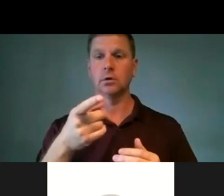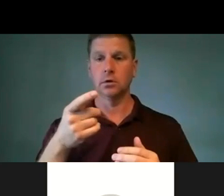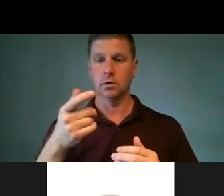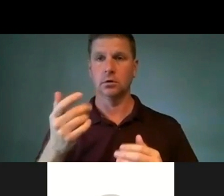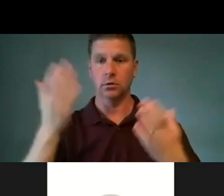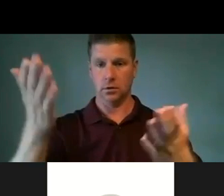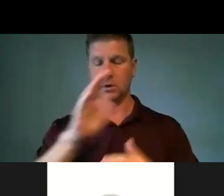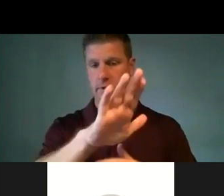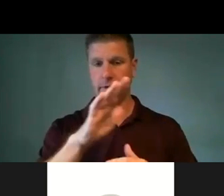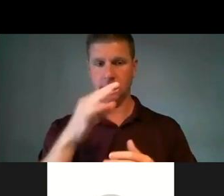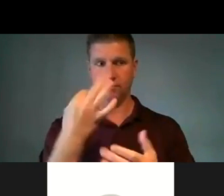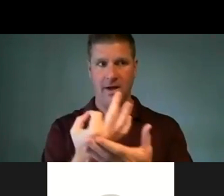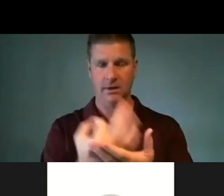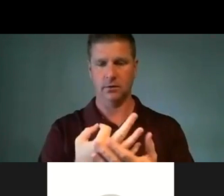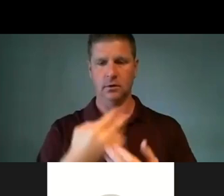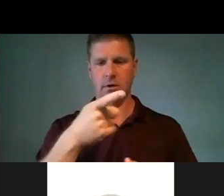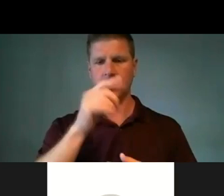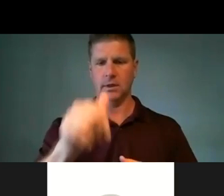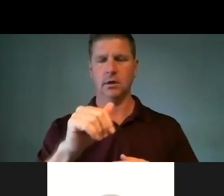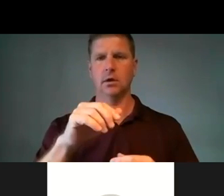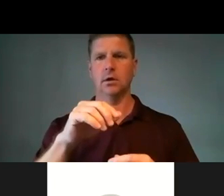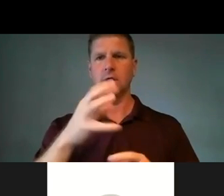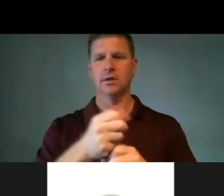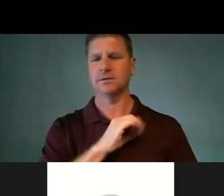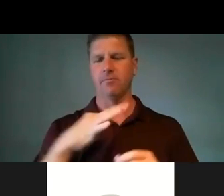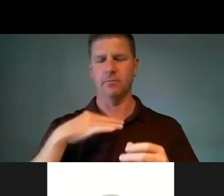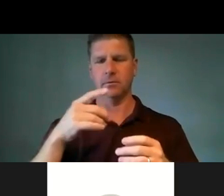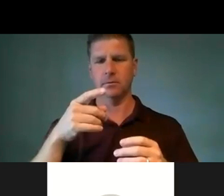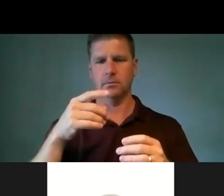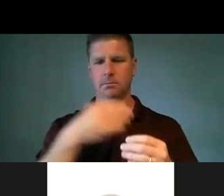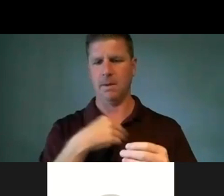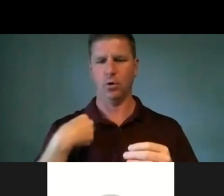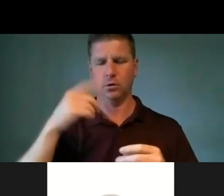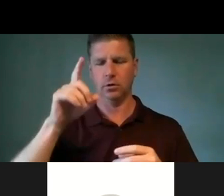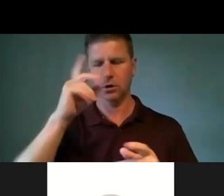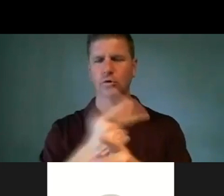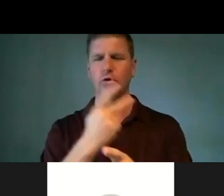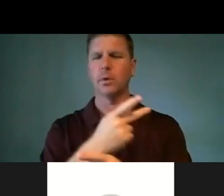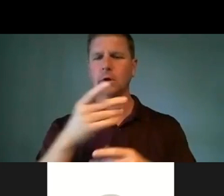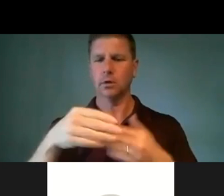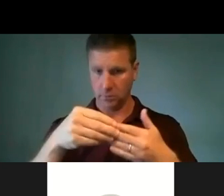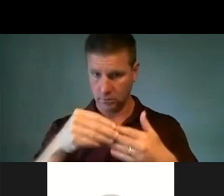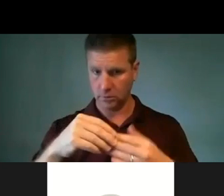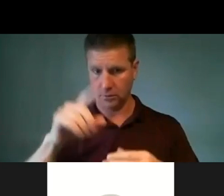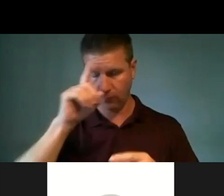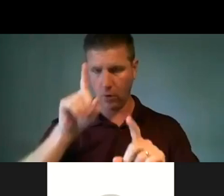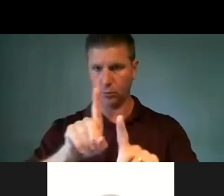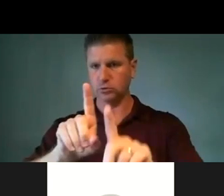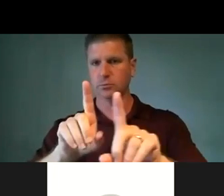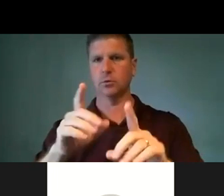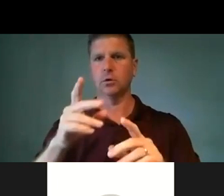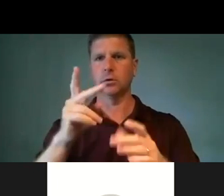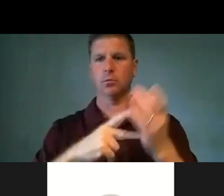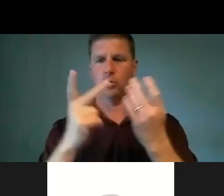he advances his financing, he'll be able to nail down the exact number of affordable units as well as determine the viability of an apprenticeship program that